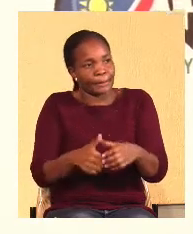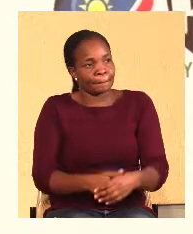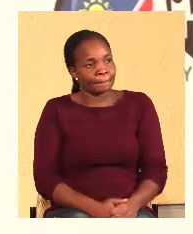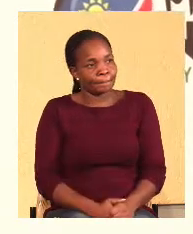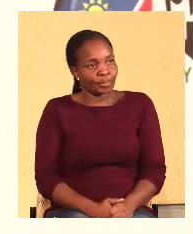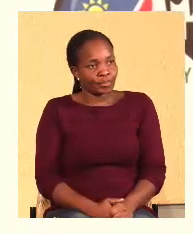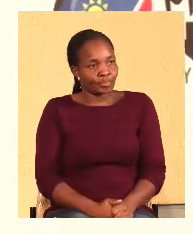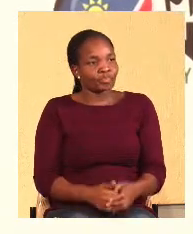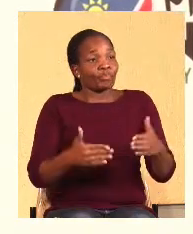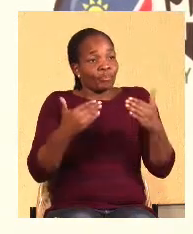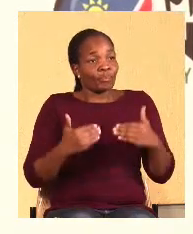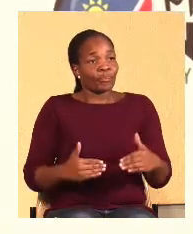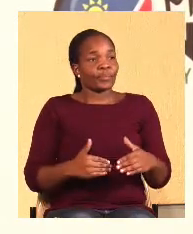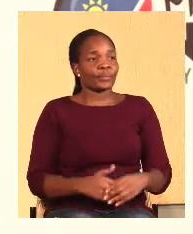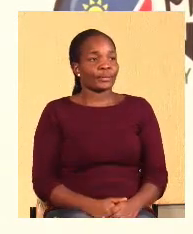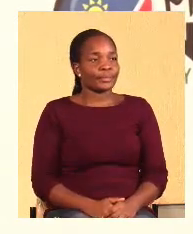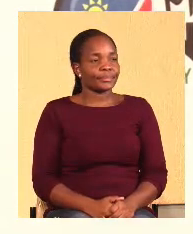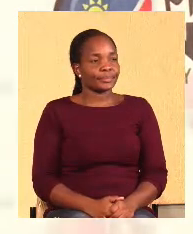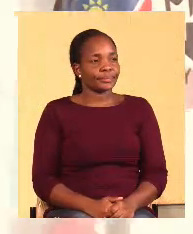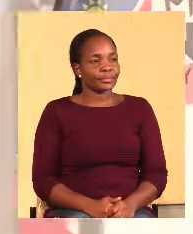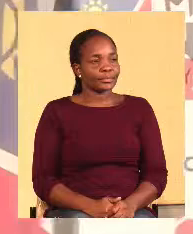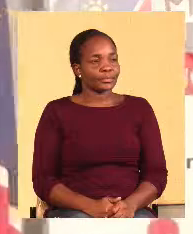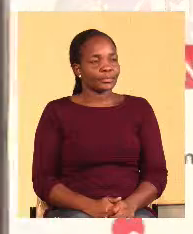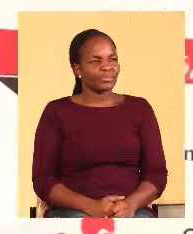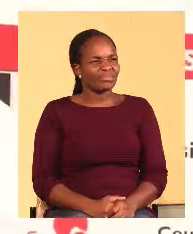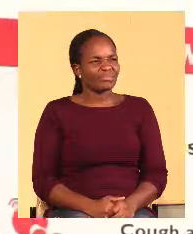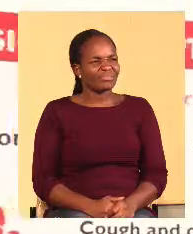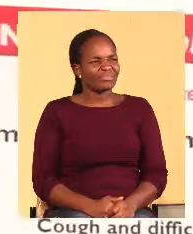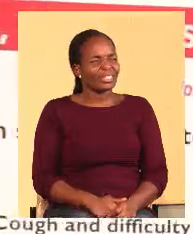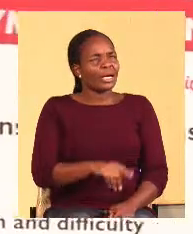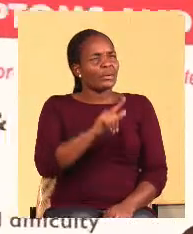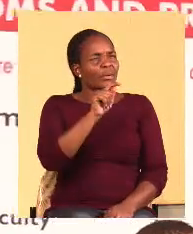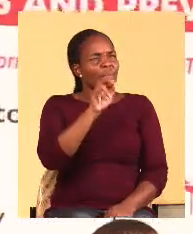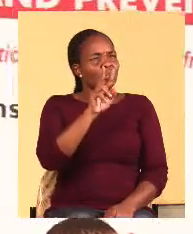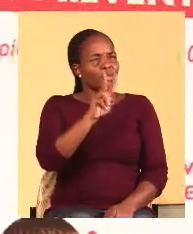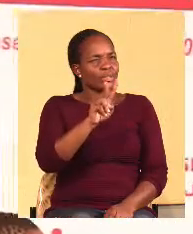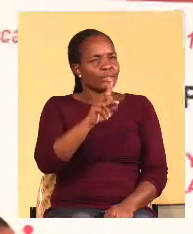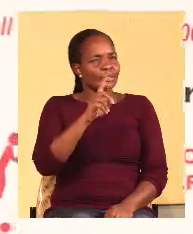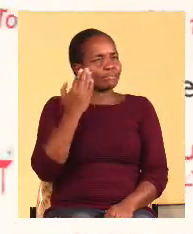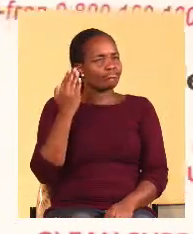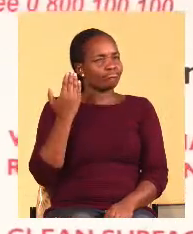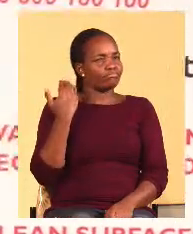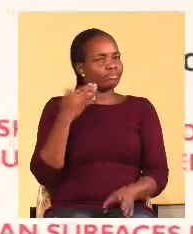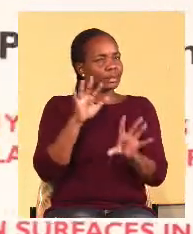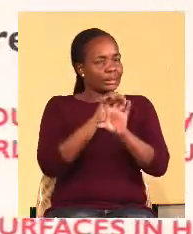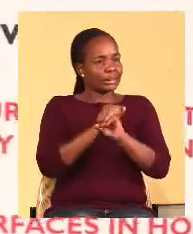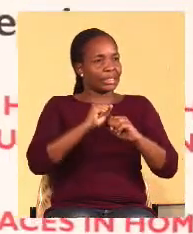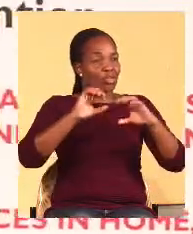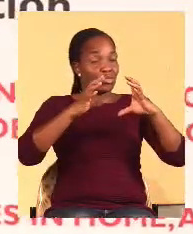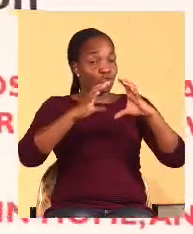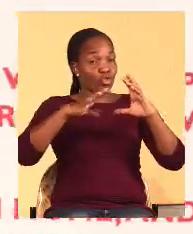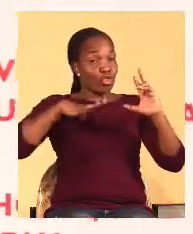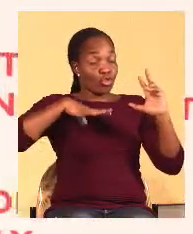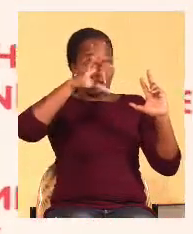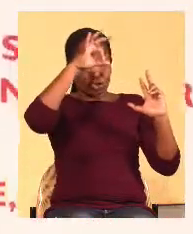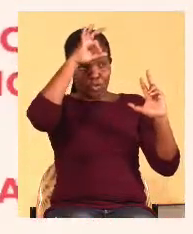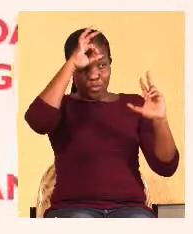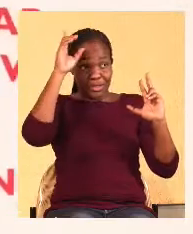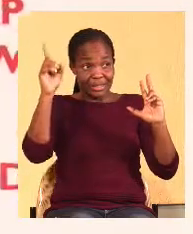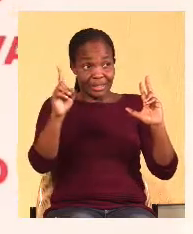next question. Last night on national radio, on national television, 8 o'clock news, Commissioner Chikongo